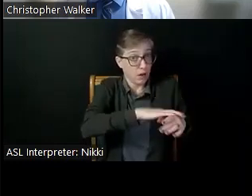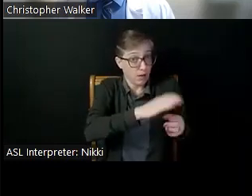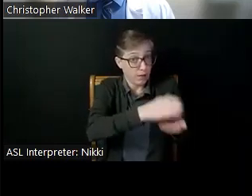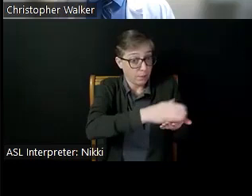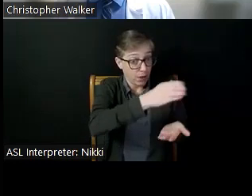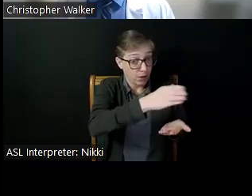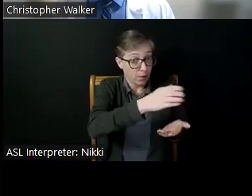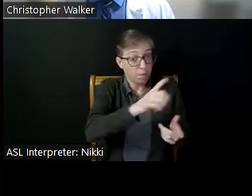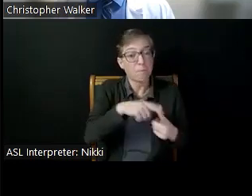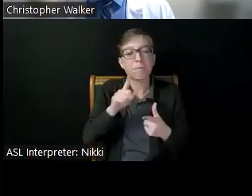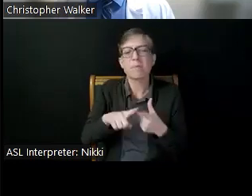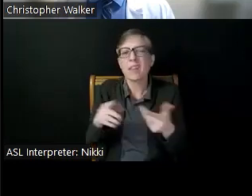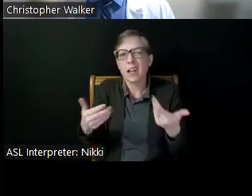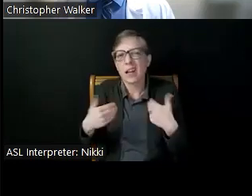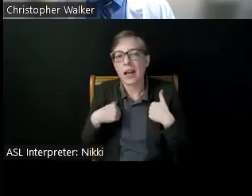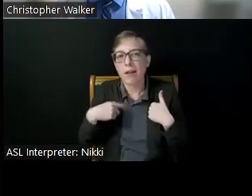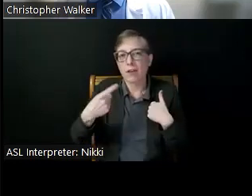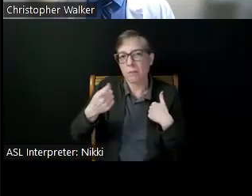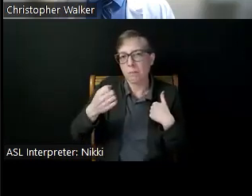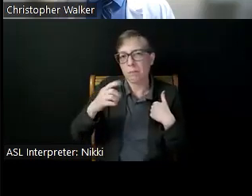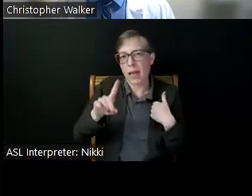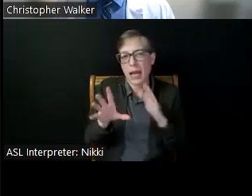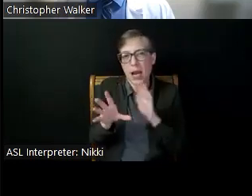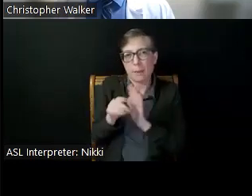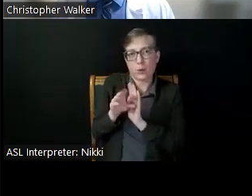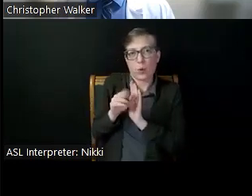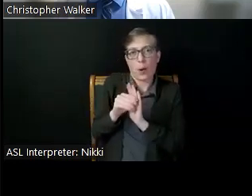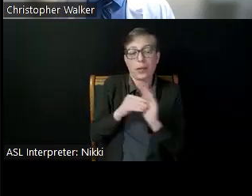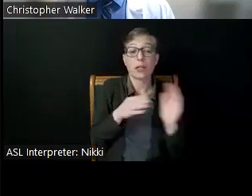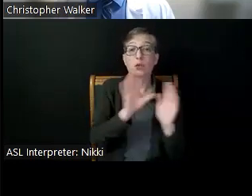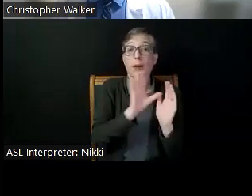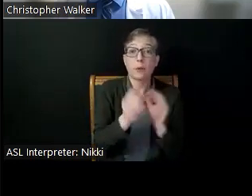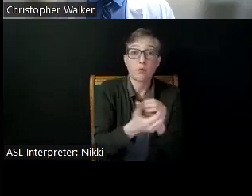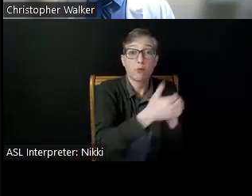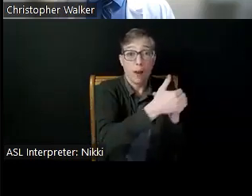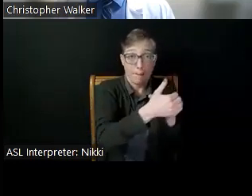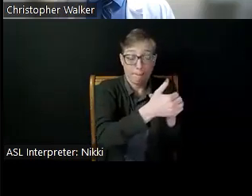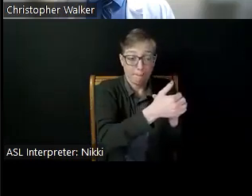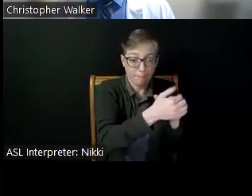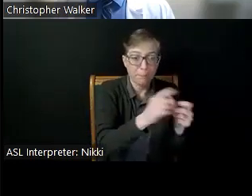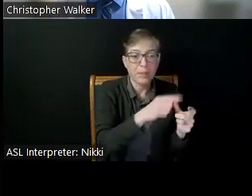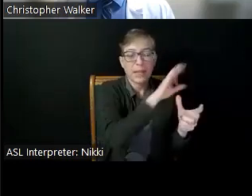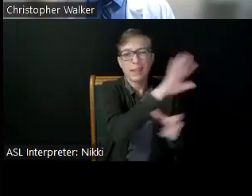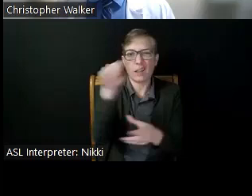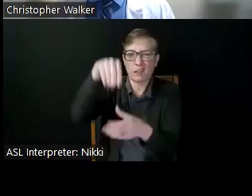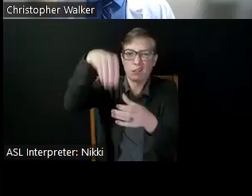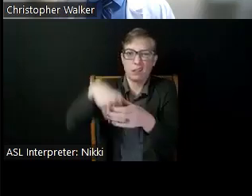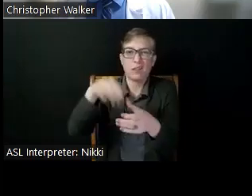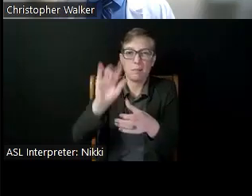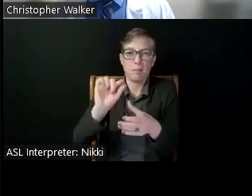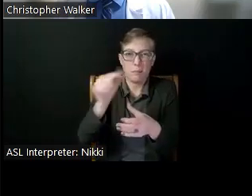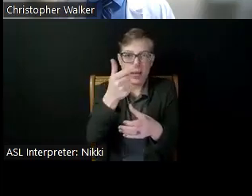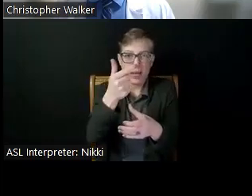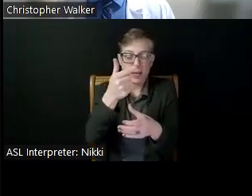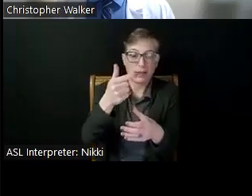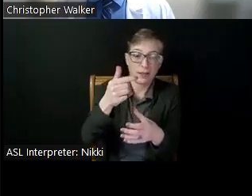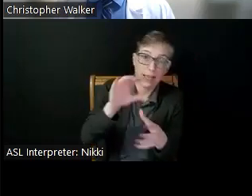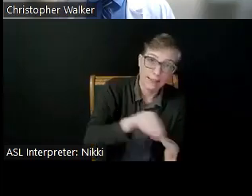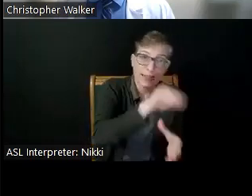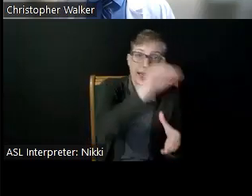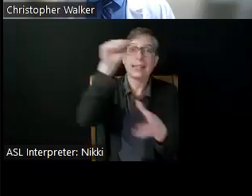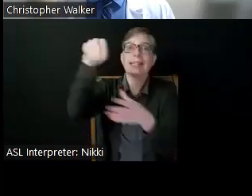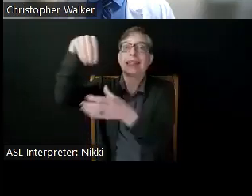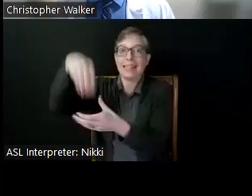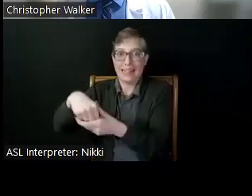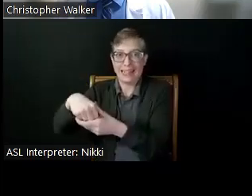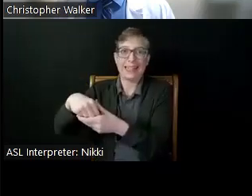absorbent pad and insert into the biohazard bag. Place the biohazard bag with your sample inside the return mailer. Seal